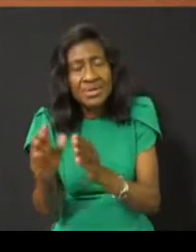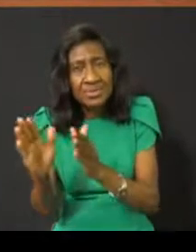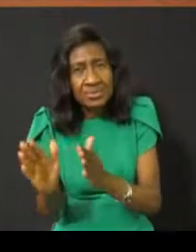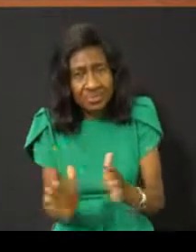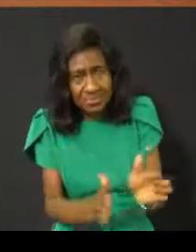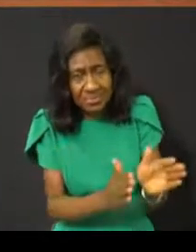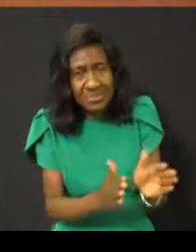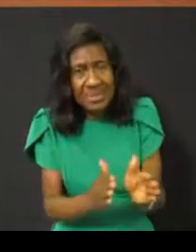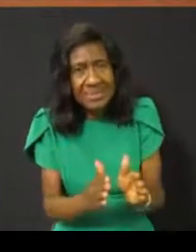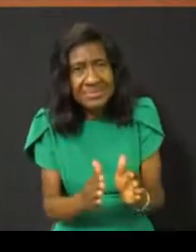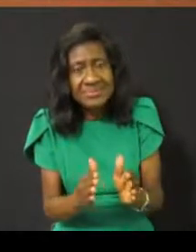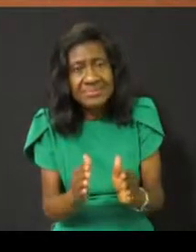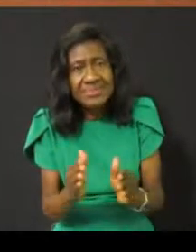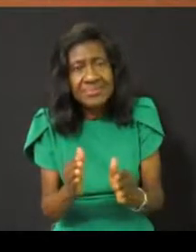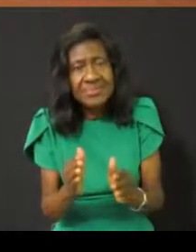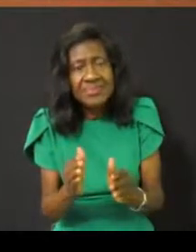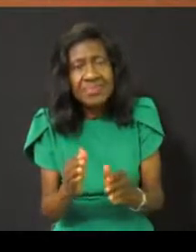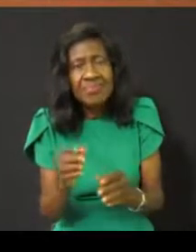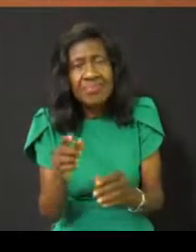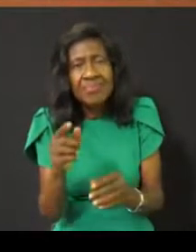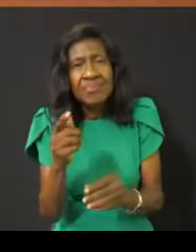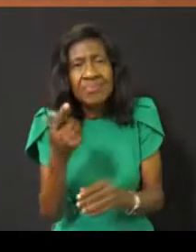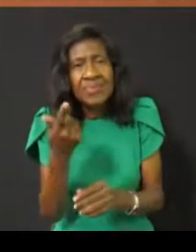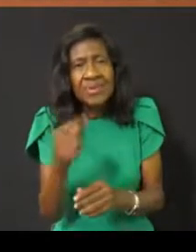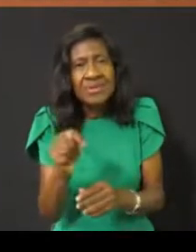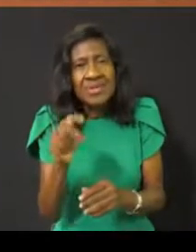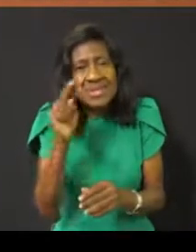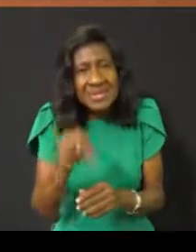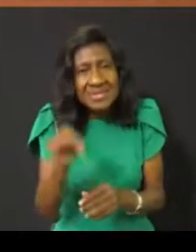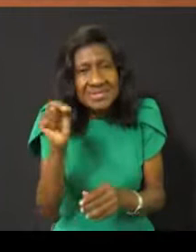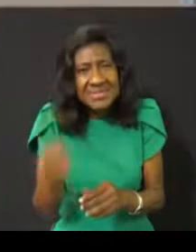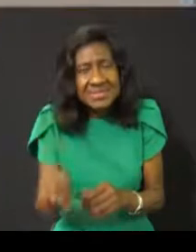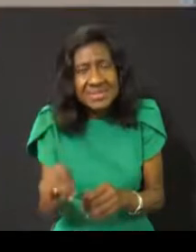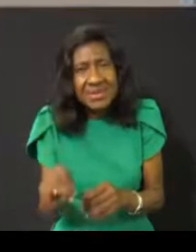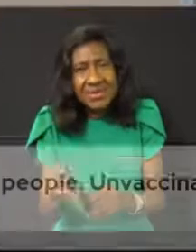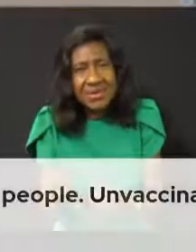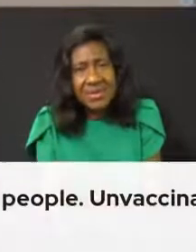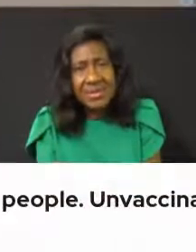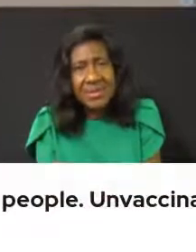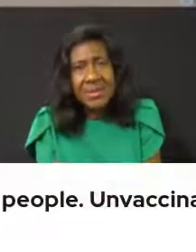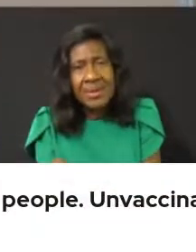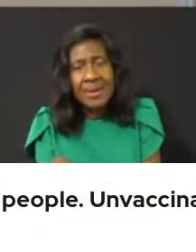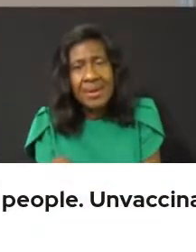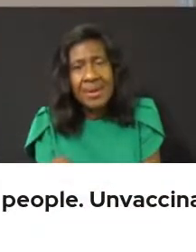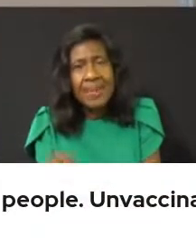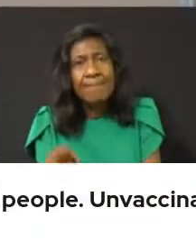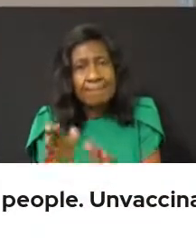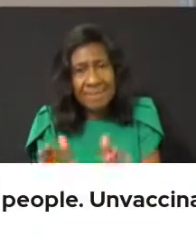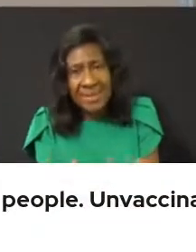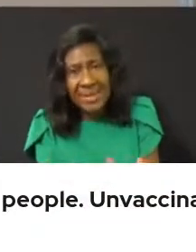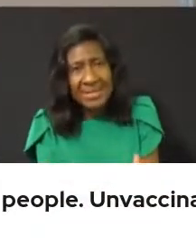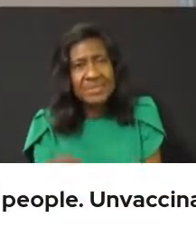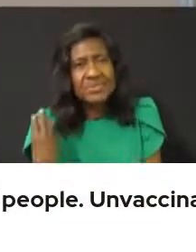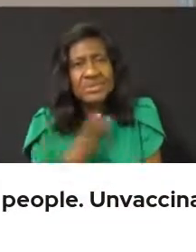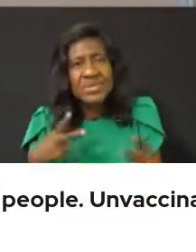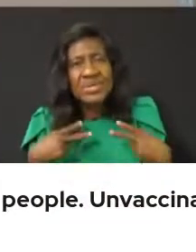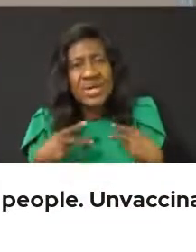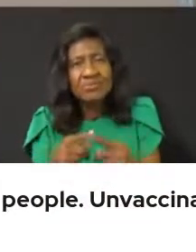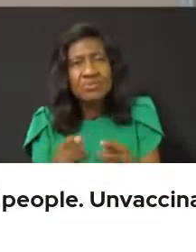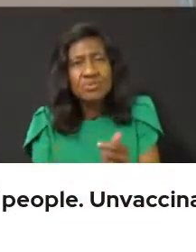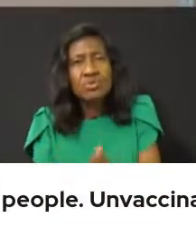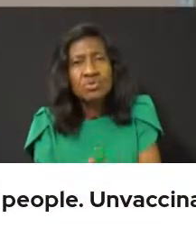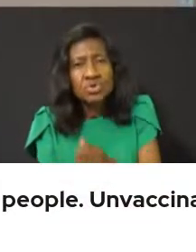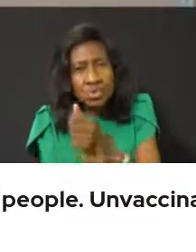measures is the necessity and the necessary infrastructure that we have put in place to support